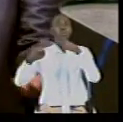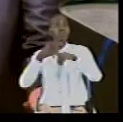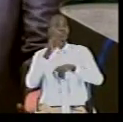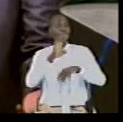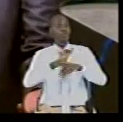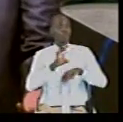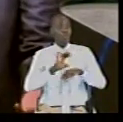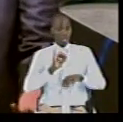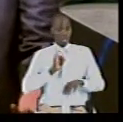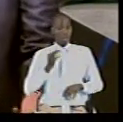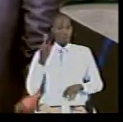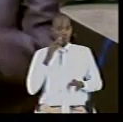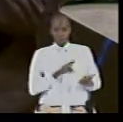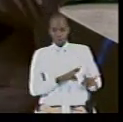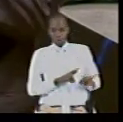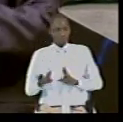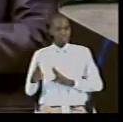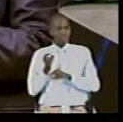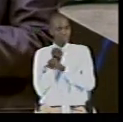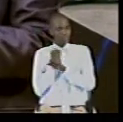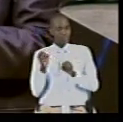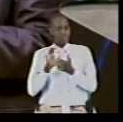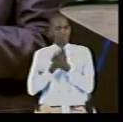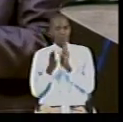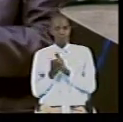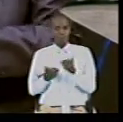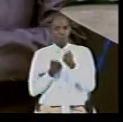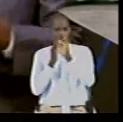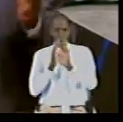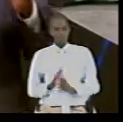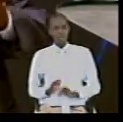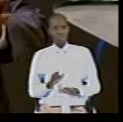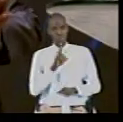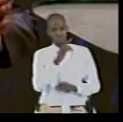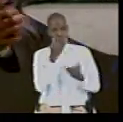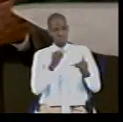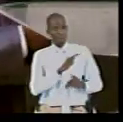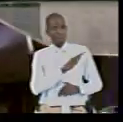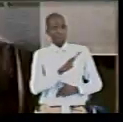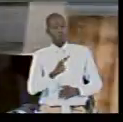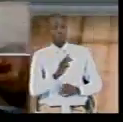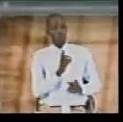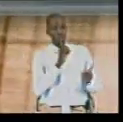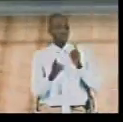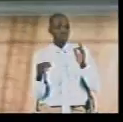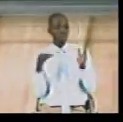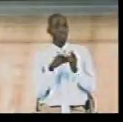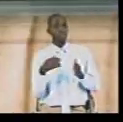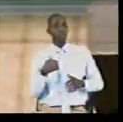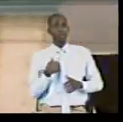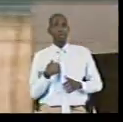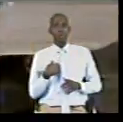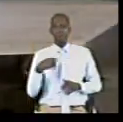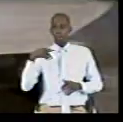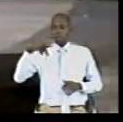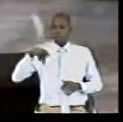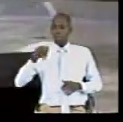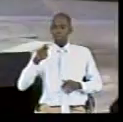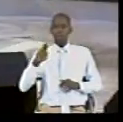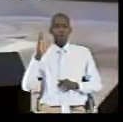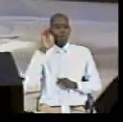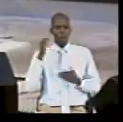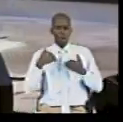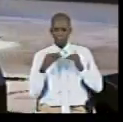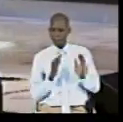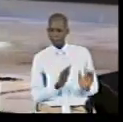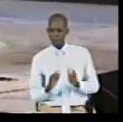an apostle, and you say that against me. Peter could have found a way to fight back. And Peter could have